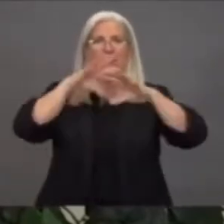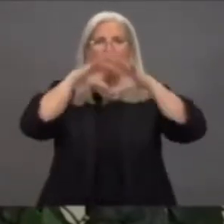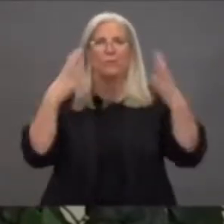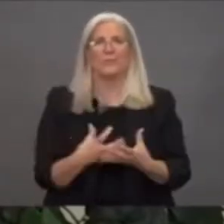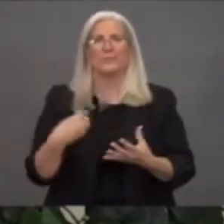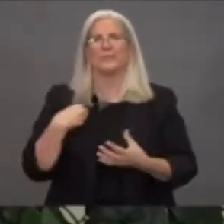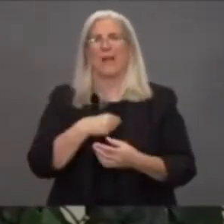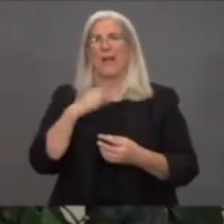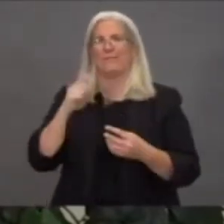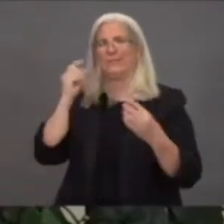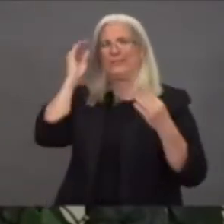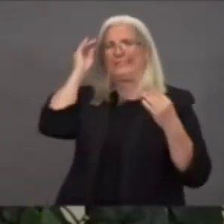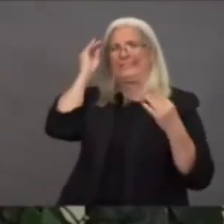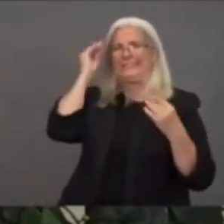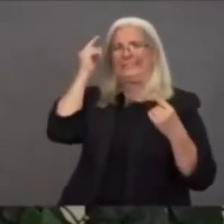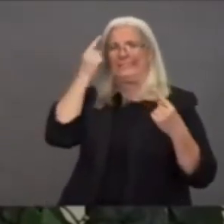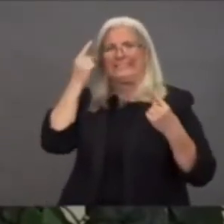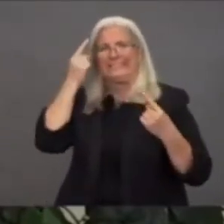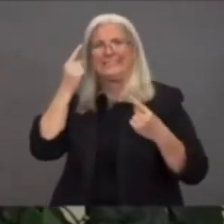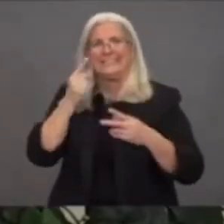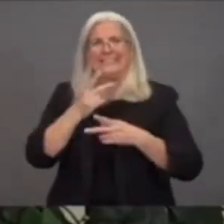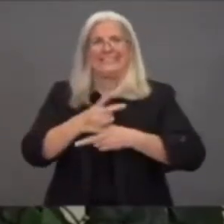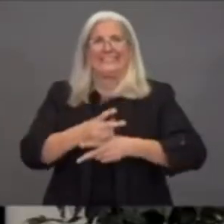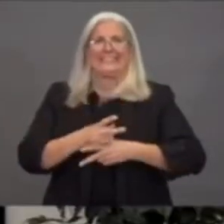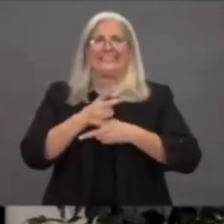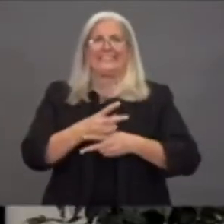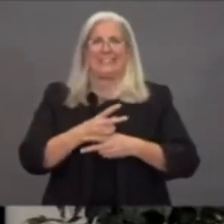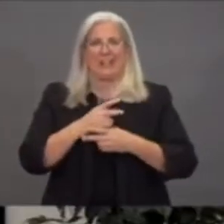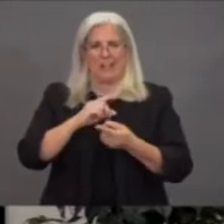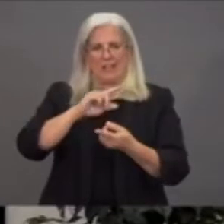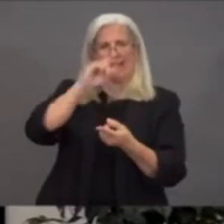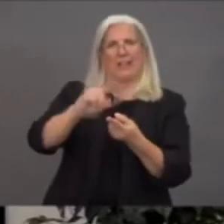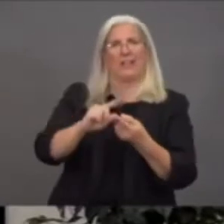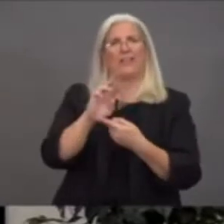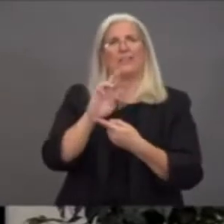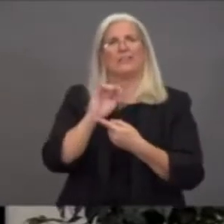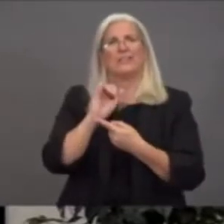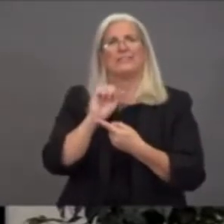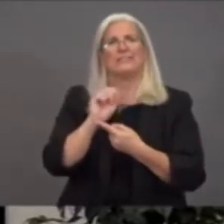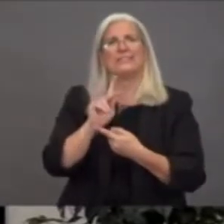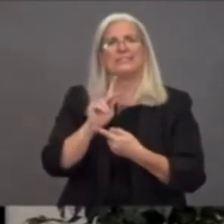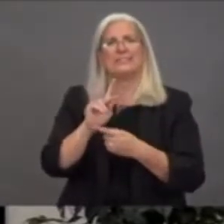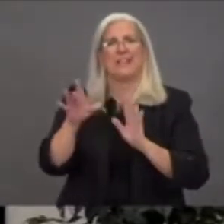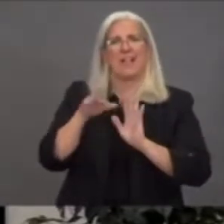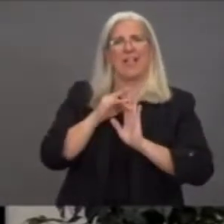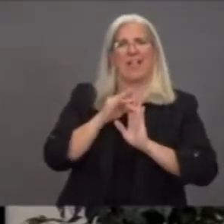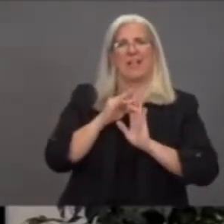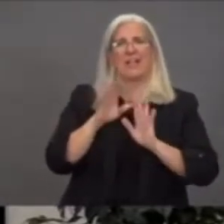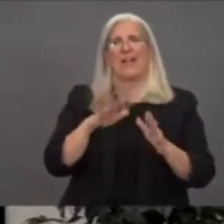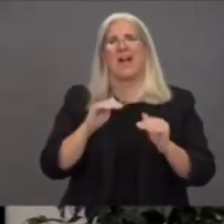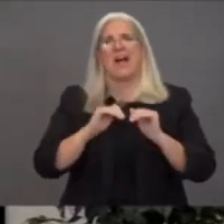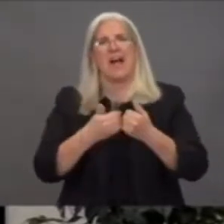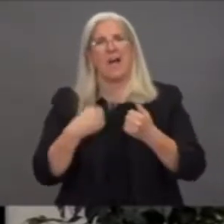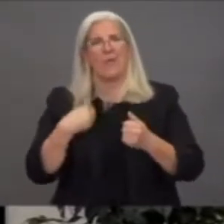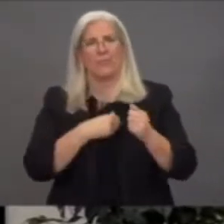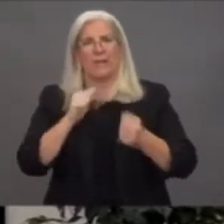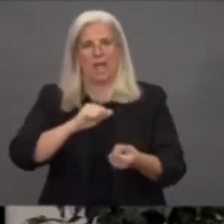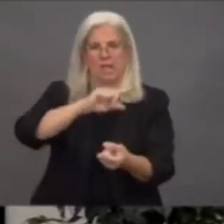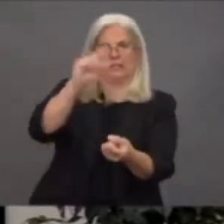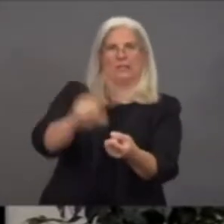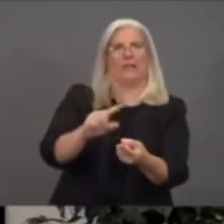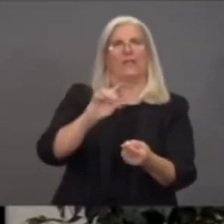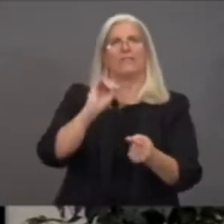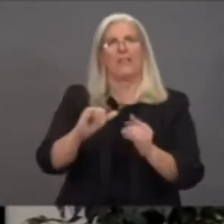think, about the risks that we take, and like what can we do really to minimize the risk as much